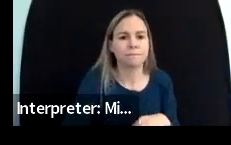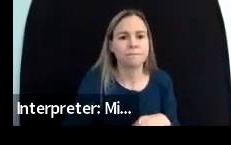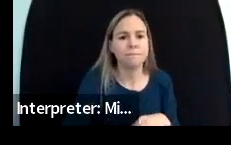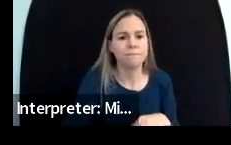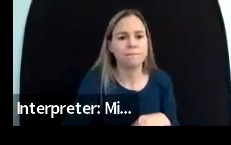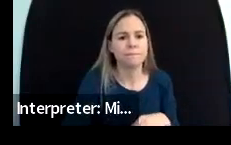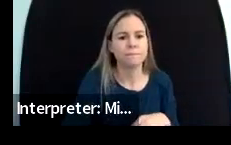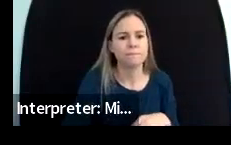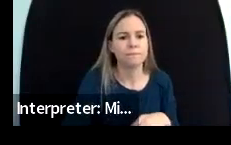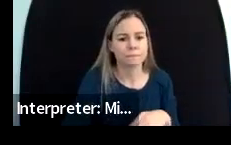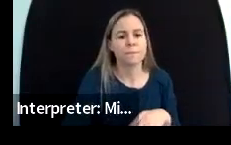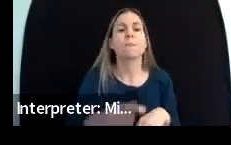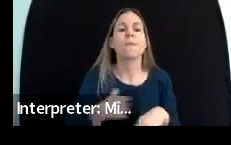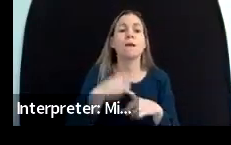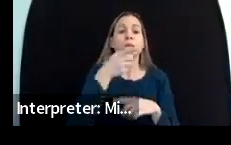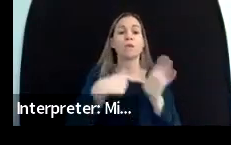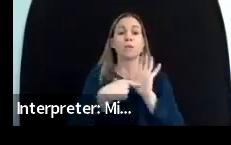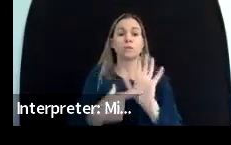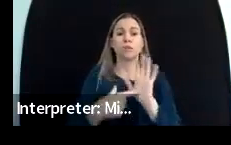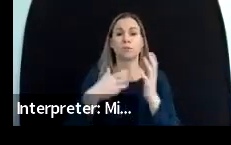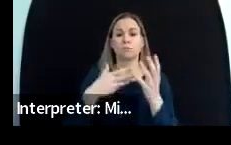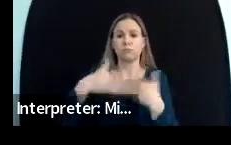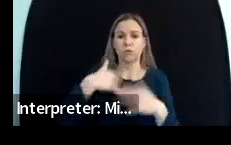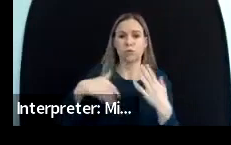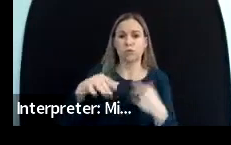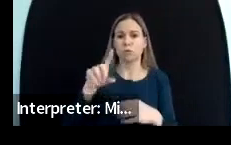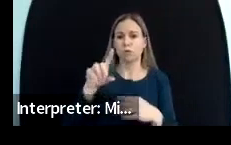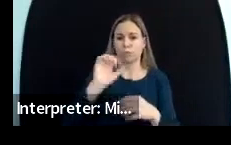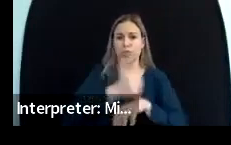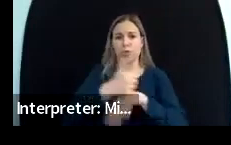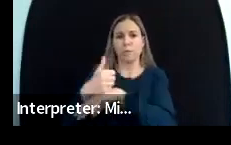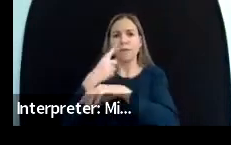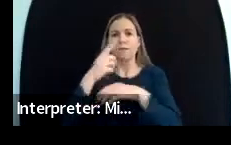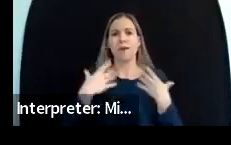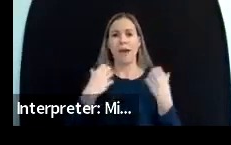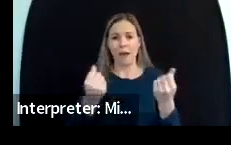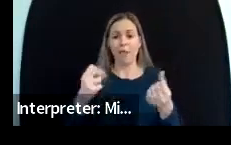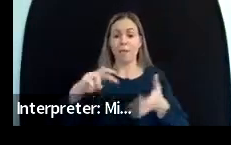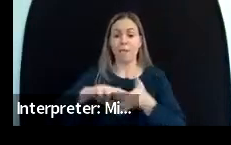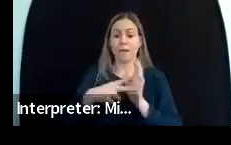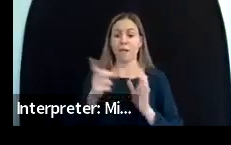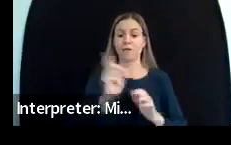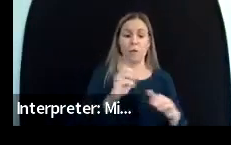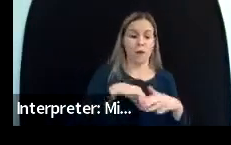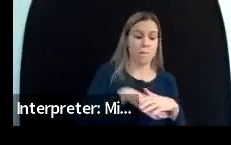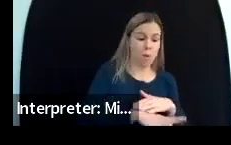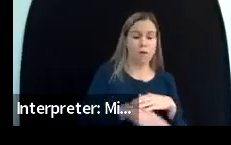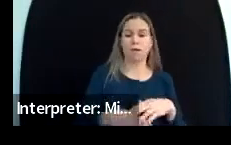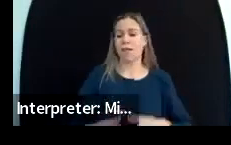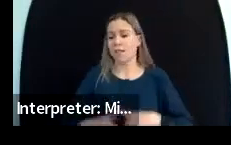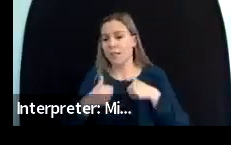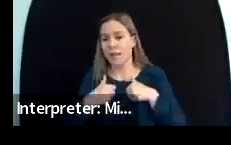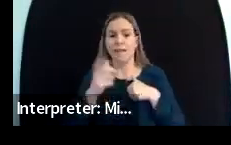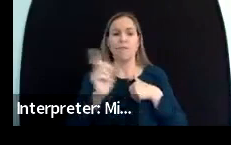are they? Social determinants of health are the conditions and environments where we're born, where we continue to live, where we learn, work, play,